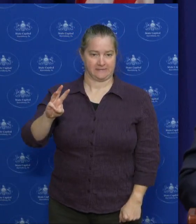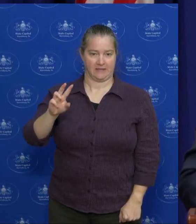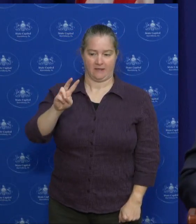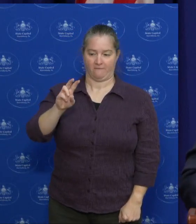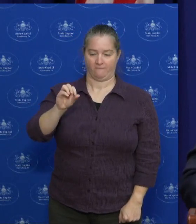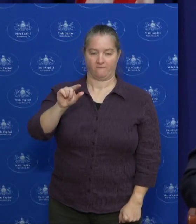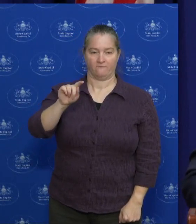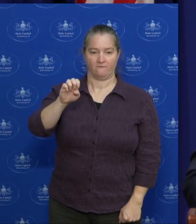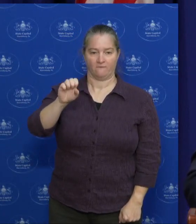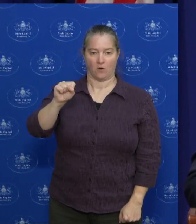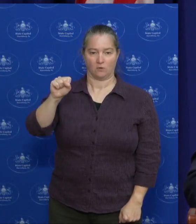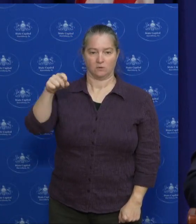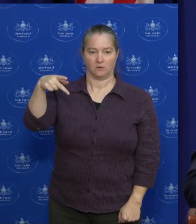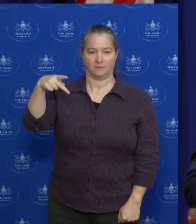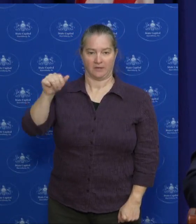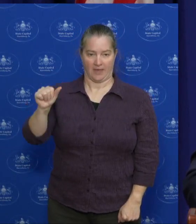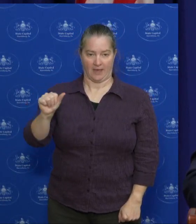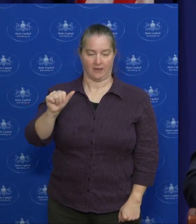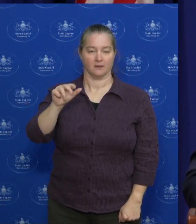1-866-VOTES-PA,